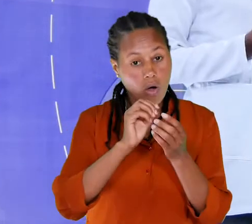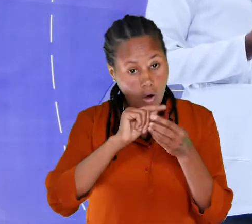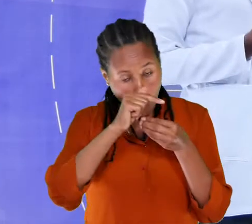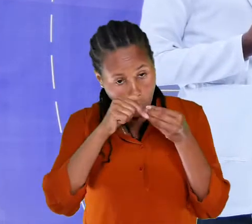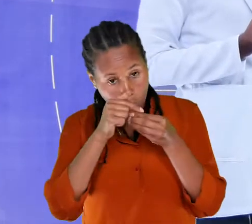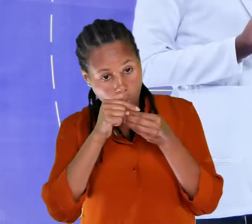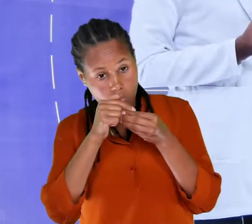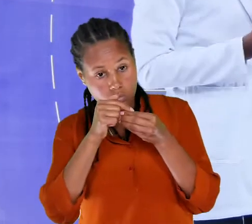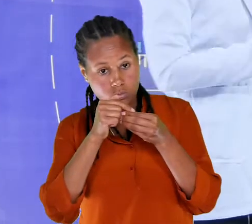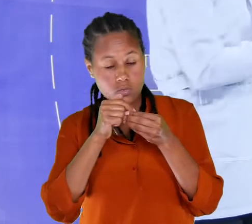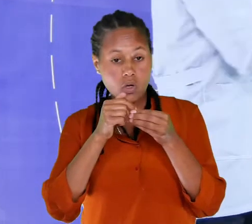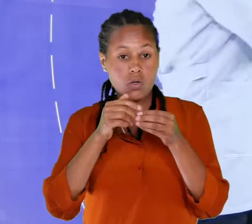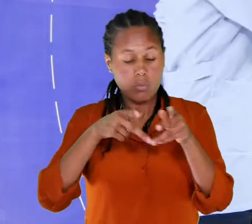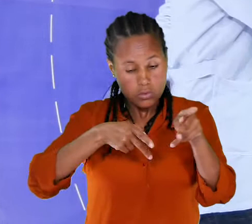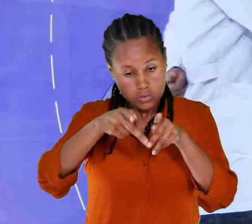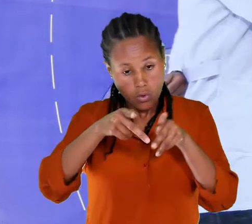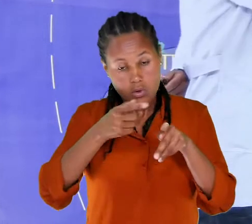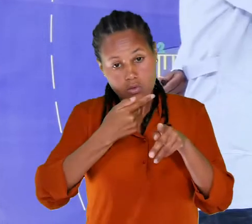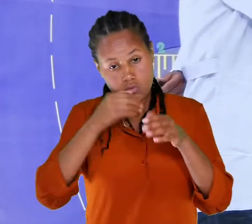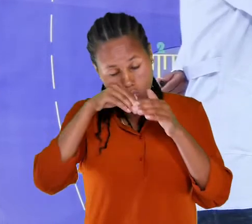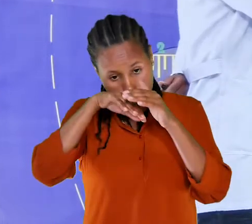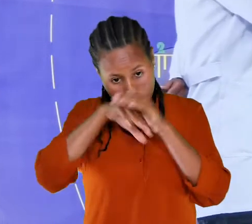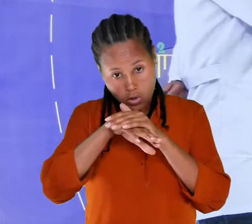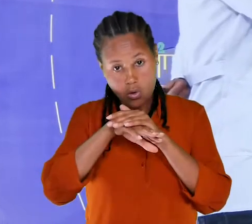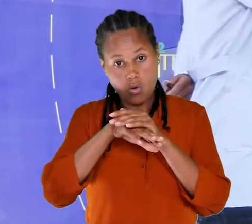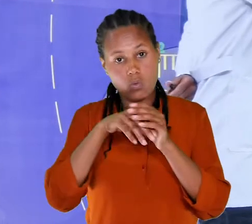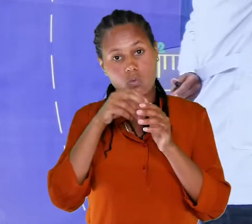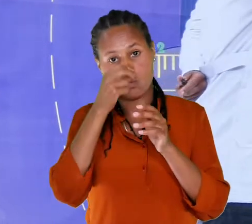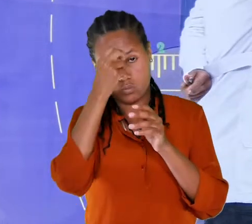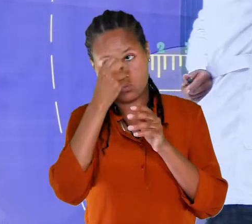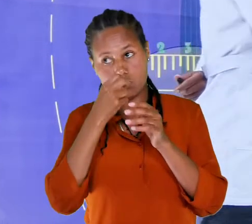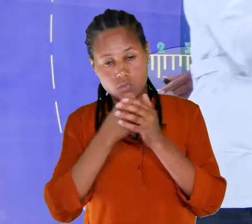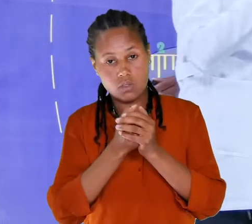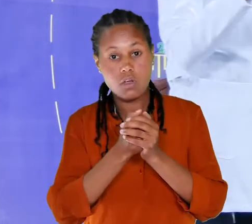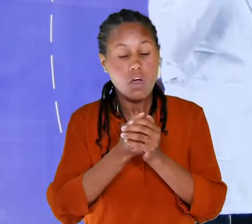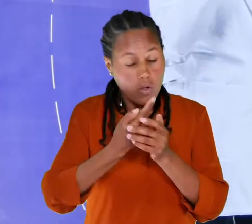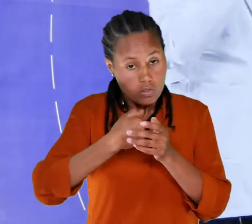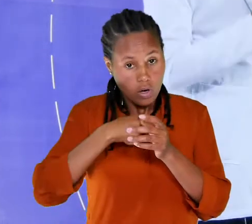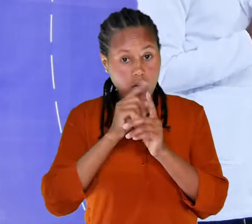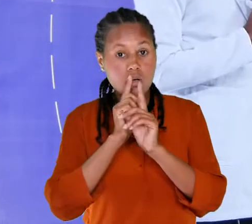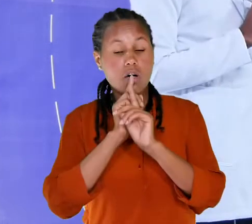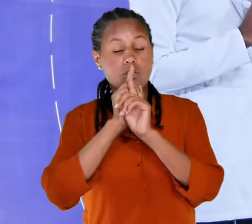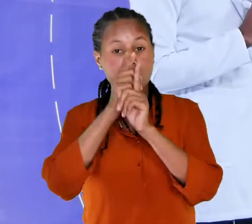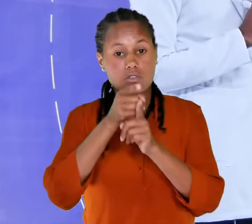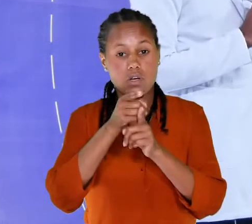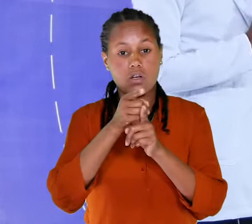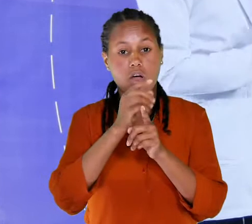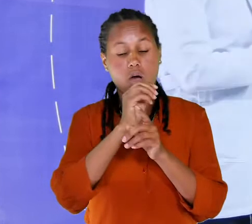family. Two, you are going to ask and answer questions about time.